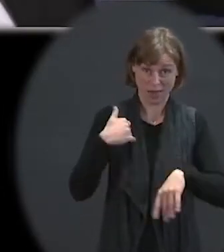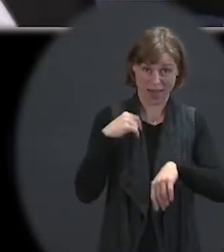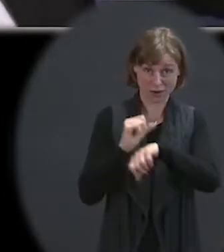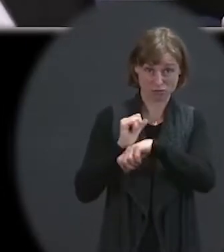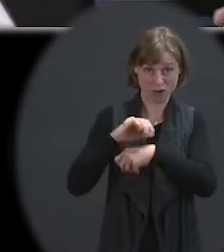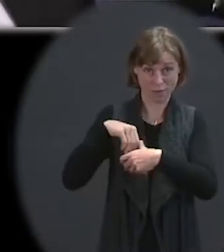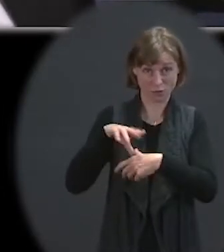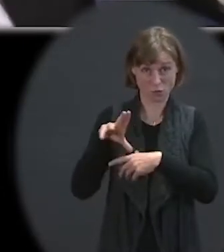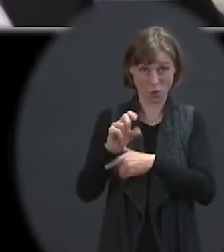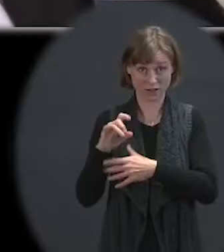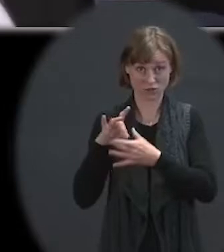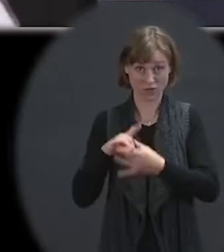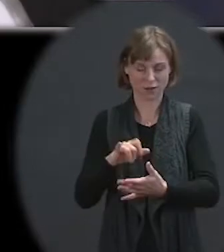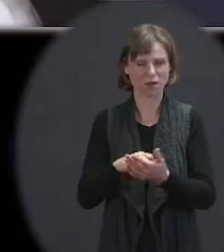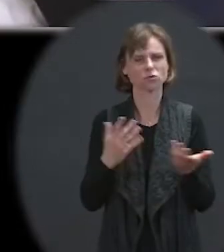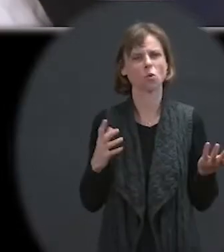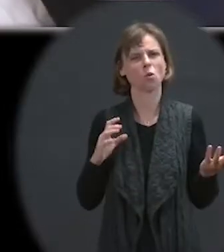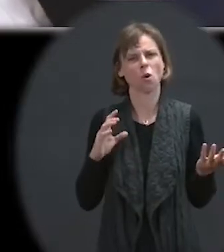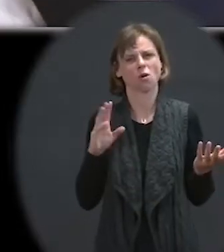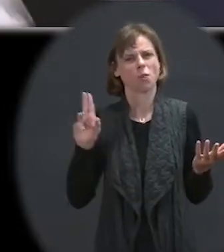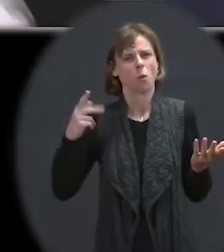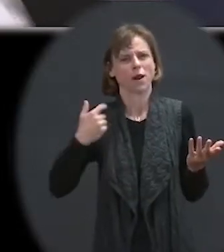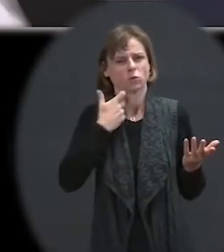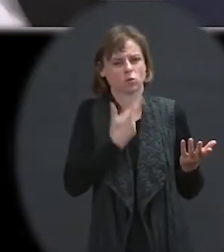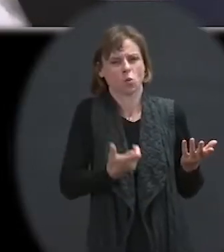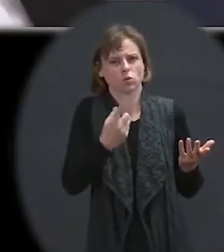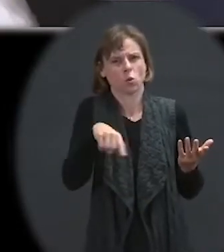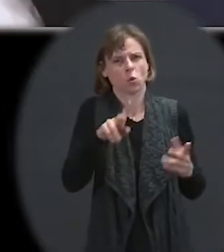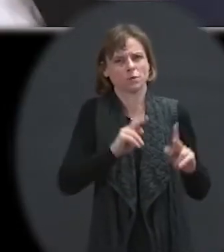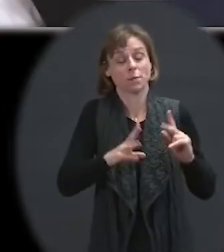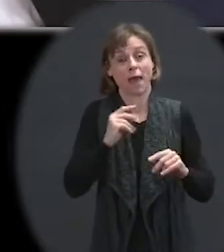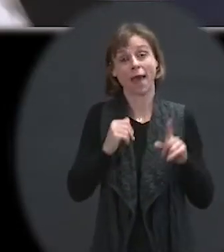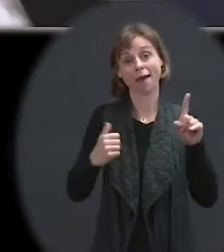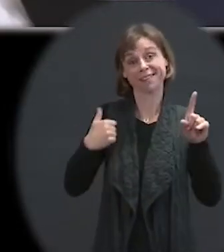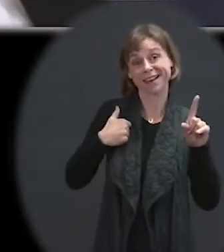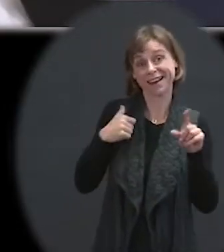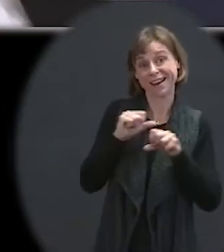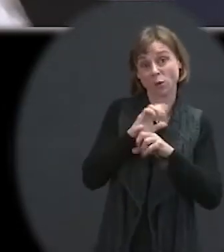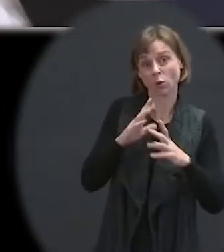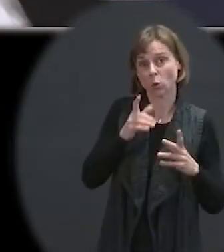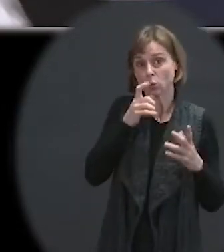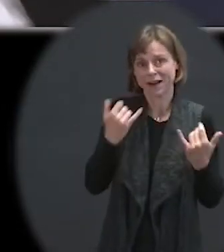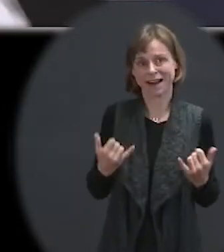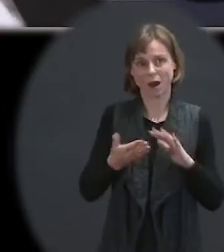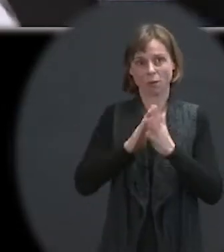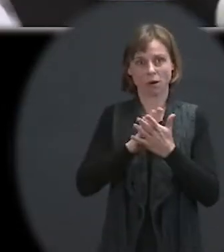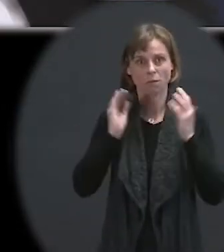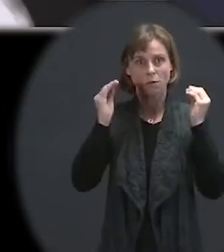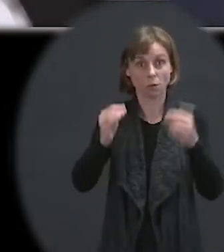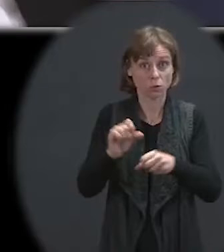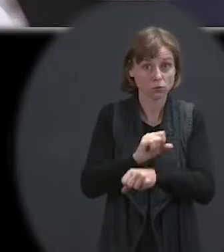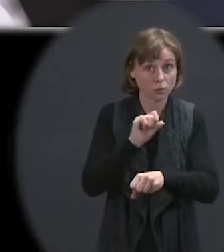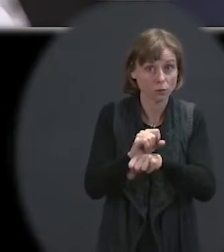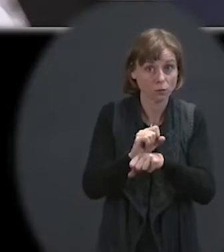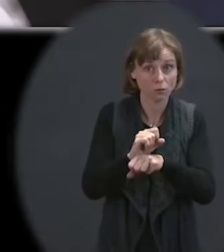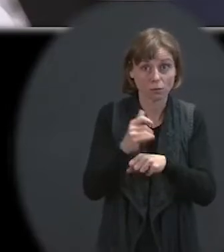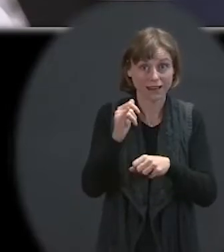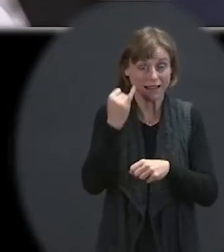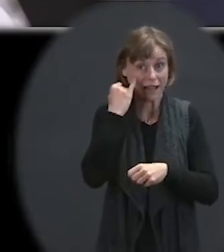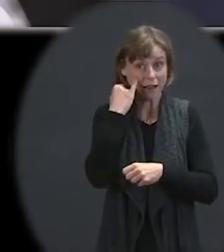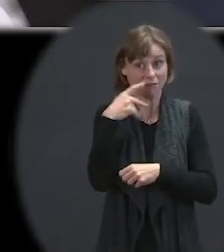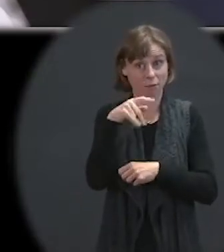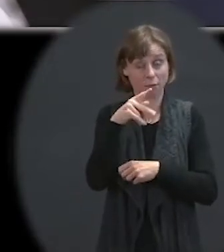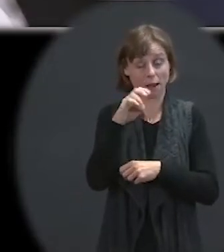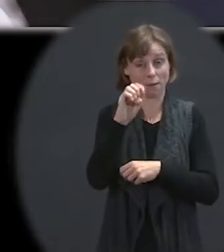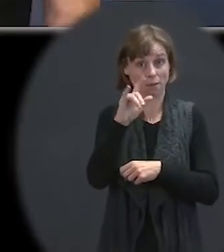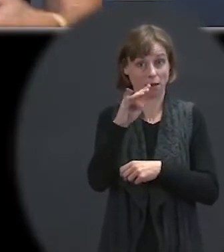What does the White House say to those people, to the Canadian workers who now are going to be out of a job if this pipeline is indeed shut